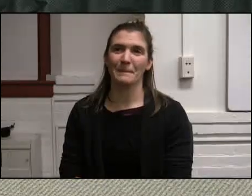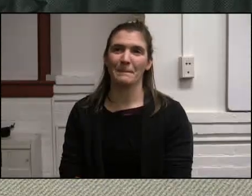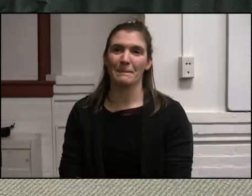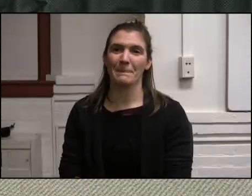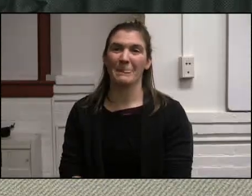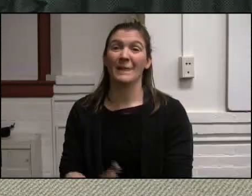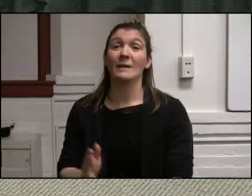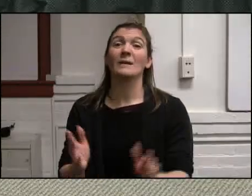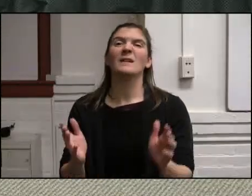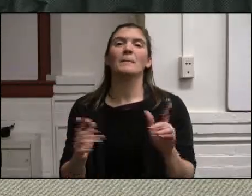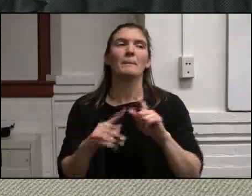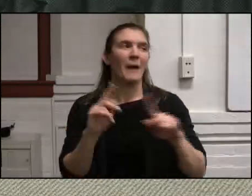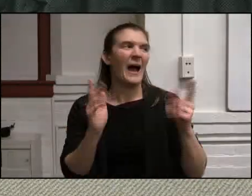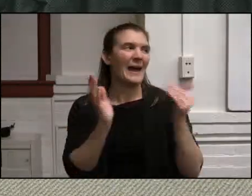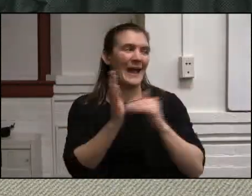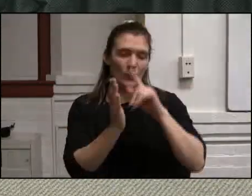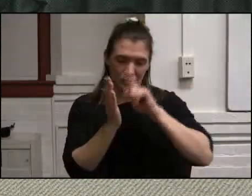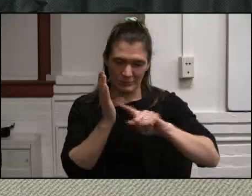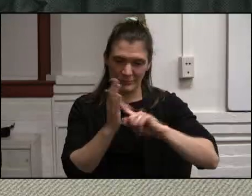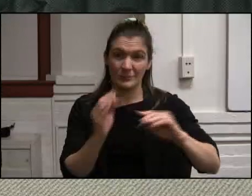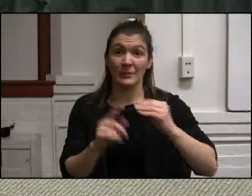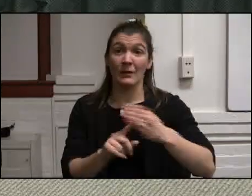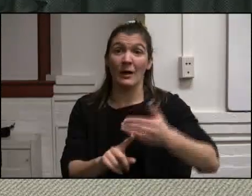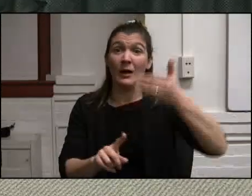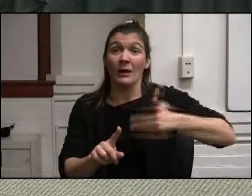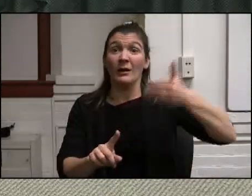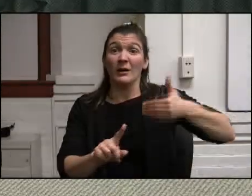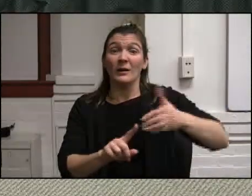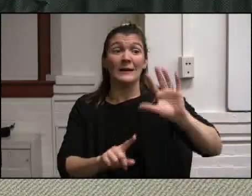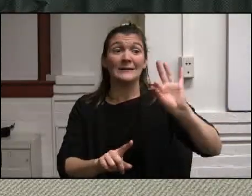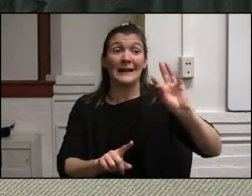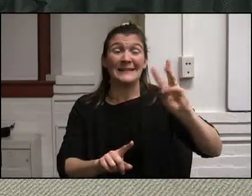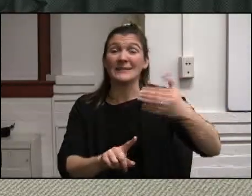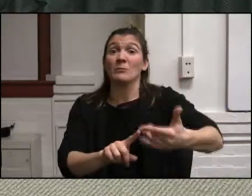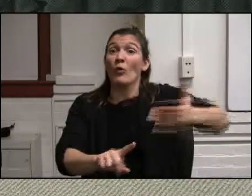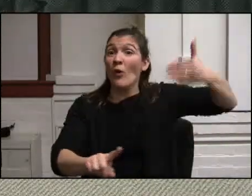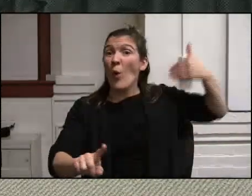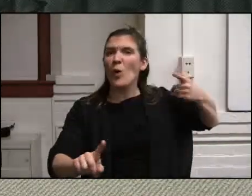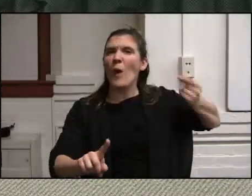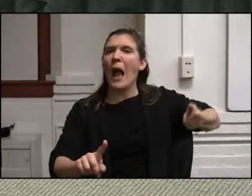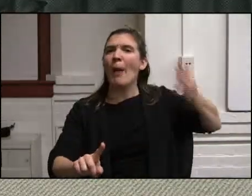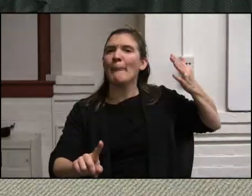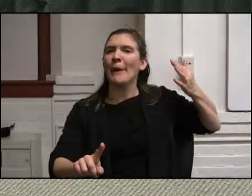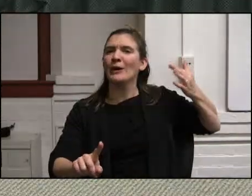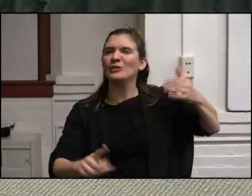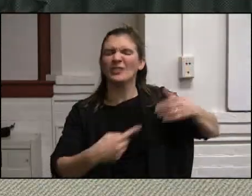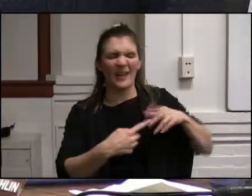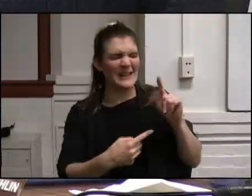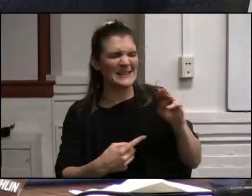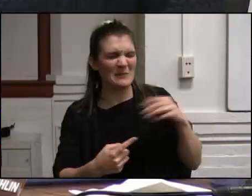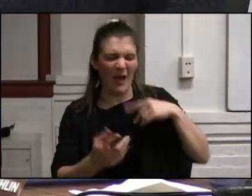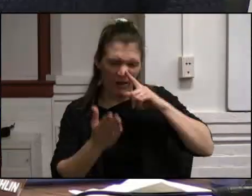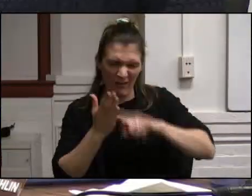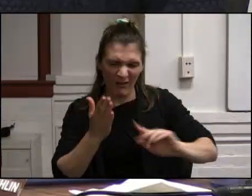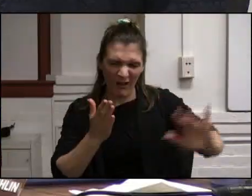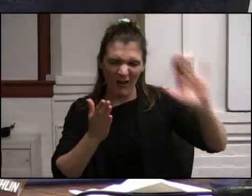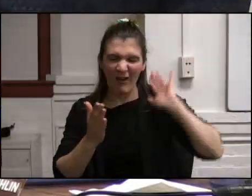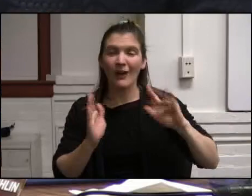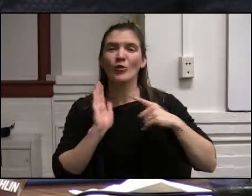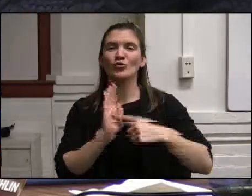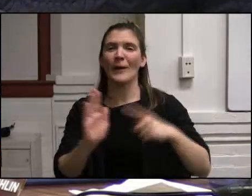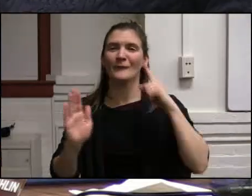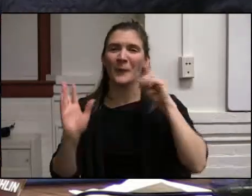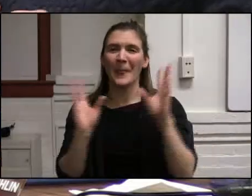And we'll find out what it was Yeah. before 1996, if we can. I think we can. I think on my research back when I was a town meeting